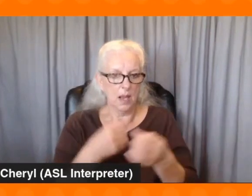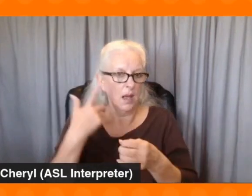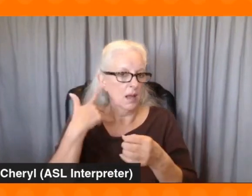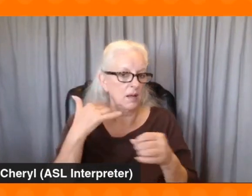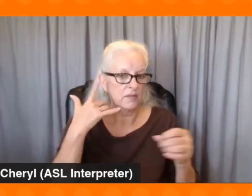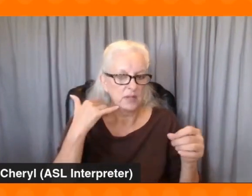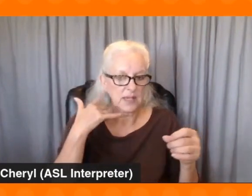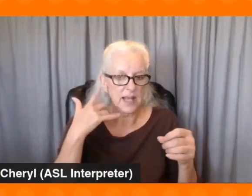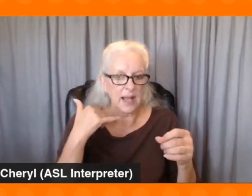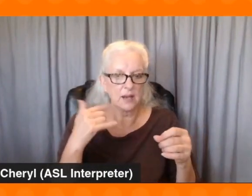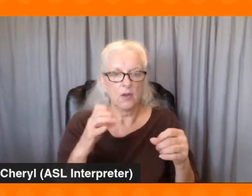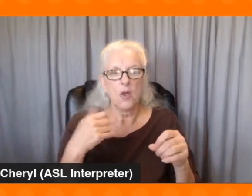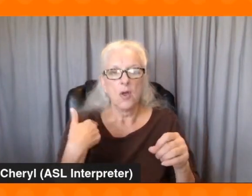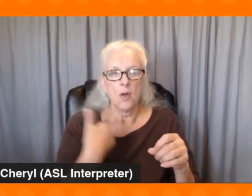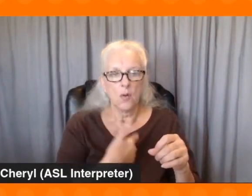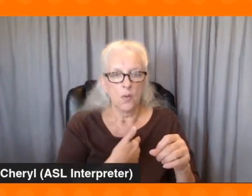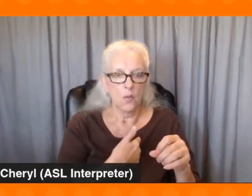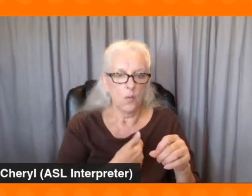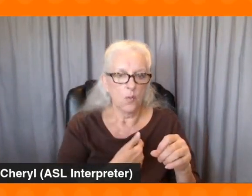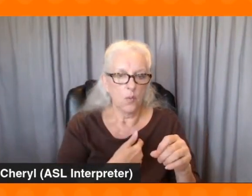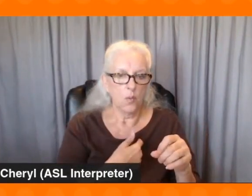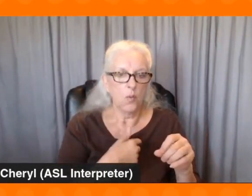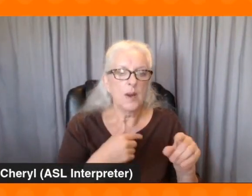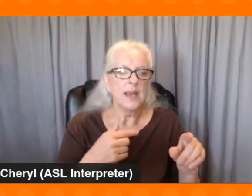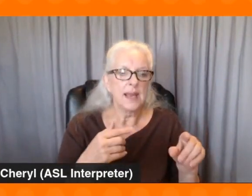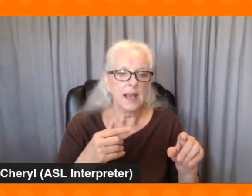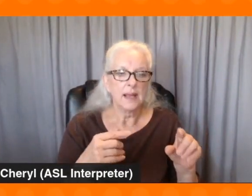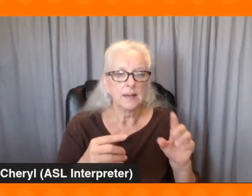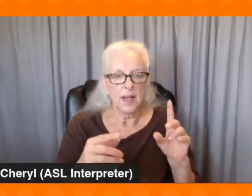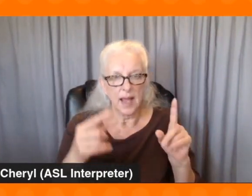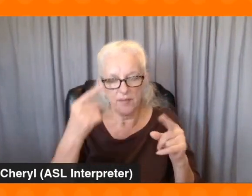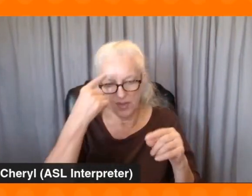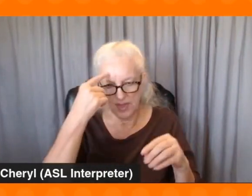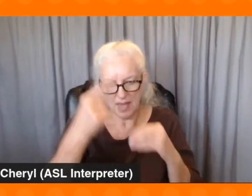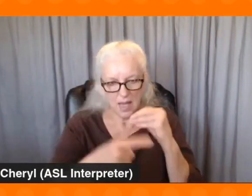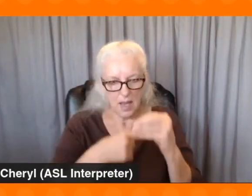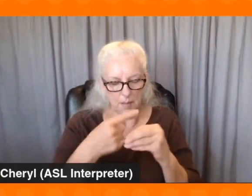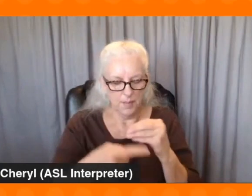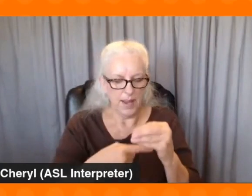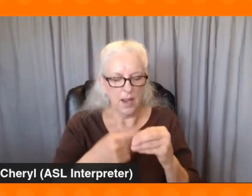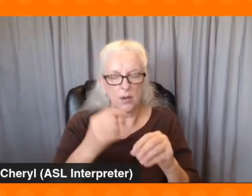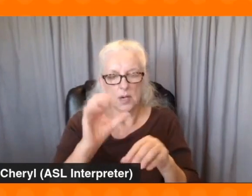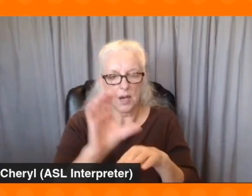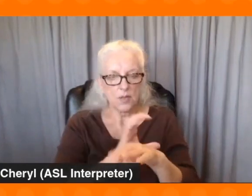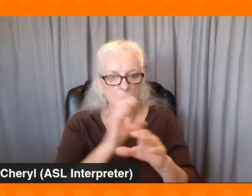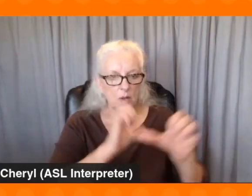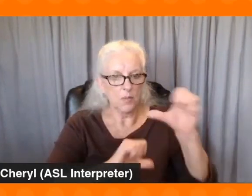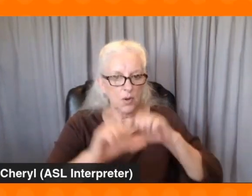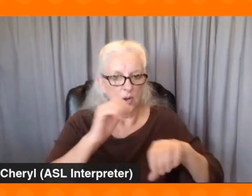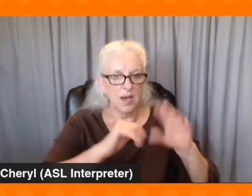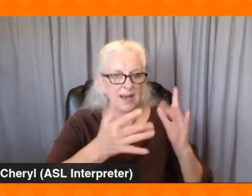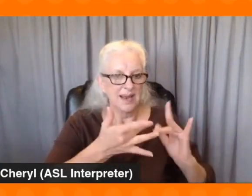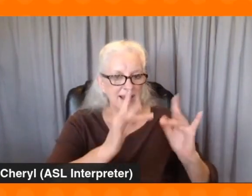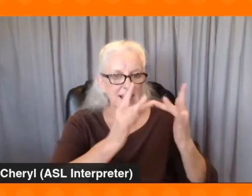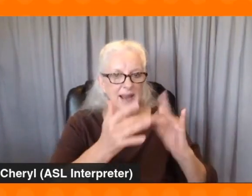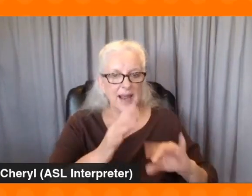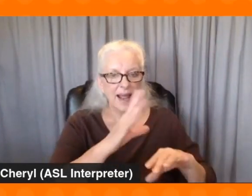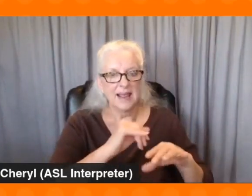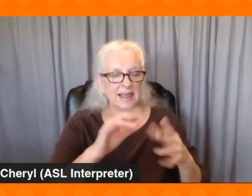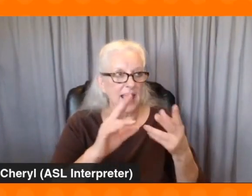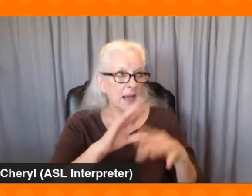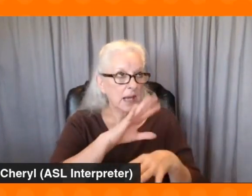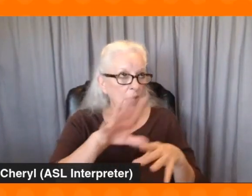in a variety of different initiatives, including the creation of our Computer Science Equity Network, which includes